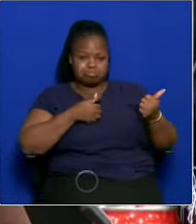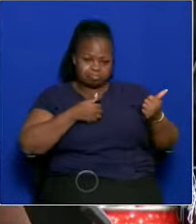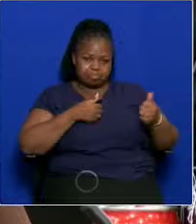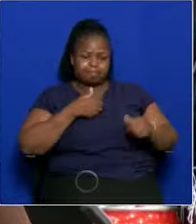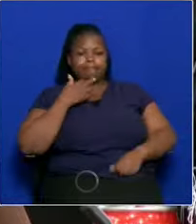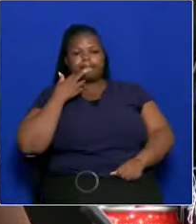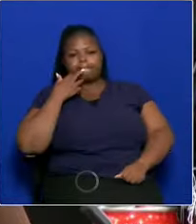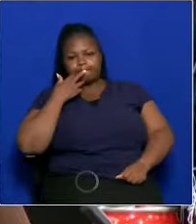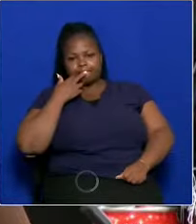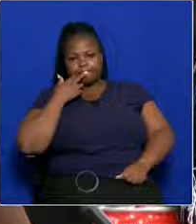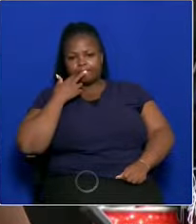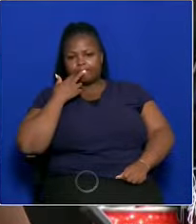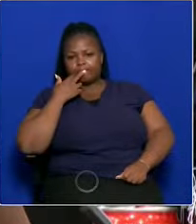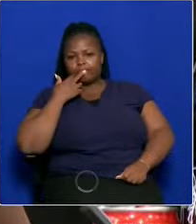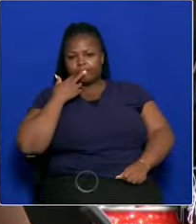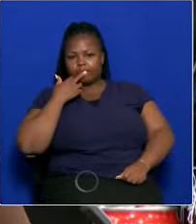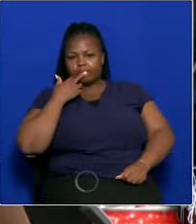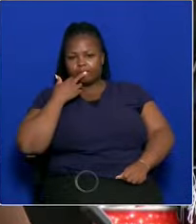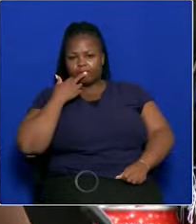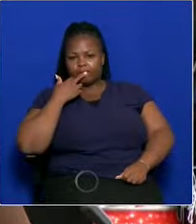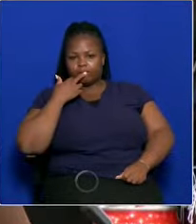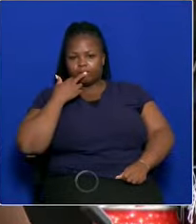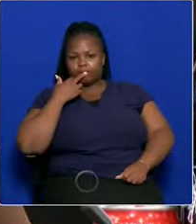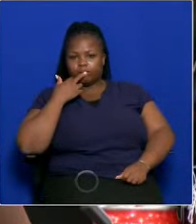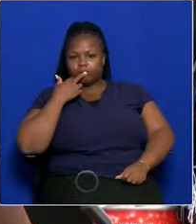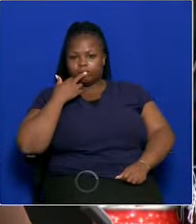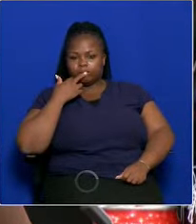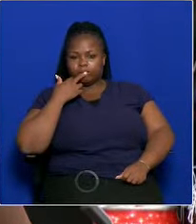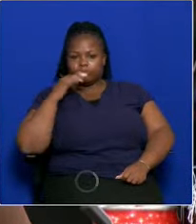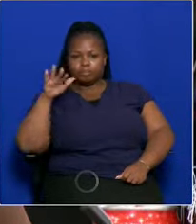go to your bank statements.